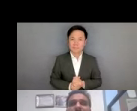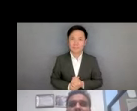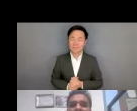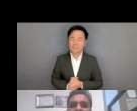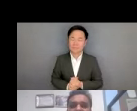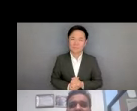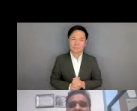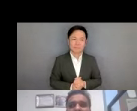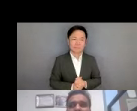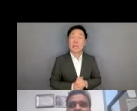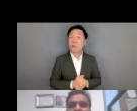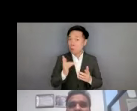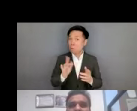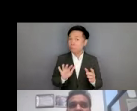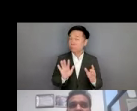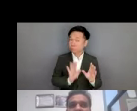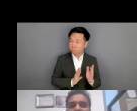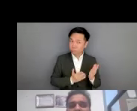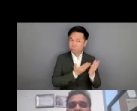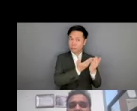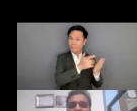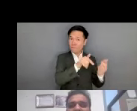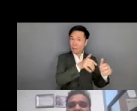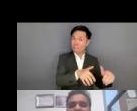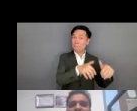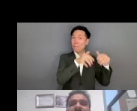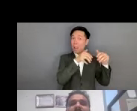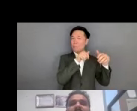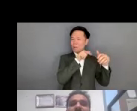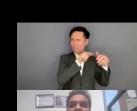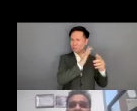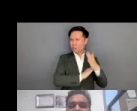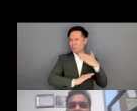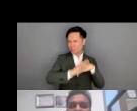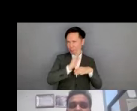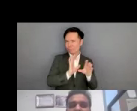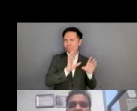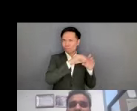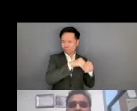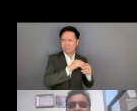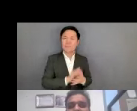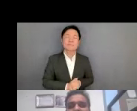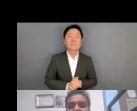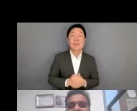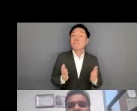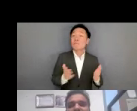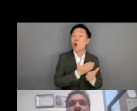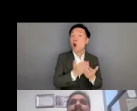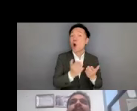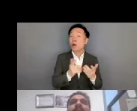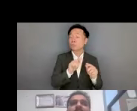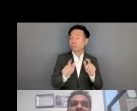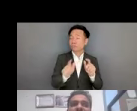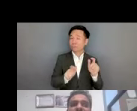the Parliament in House of Representatives and National Assembly for persons with disabilities um, from the proportionate representation